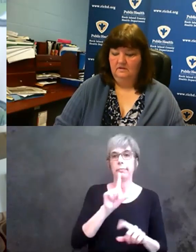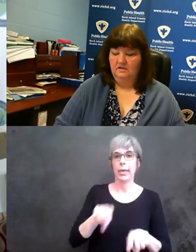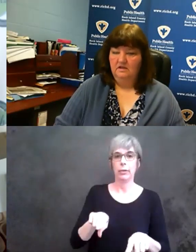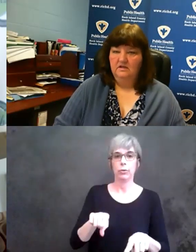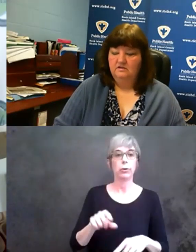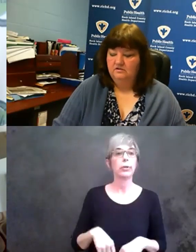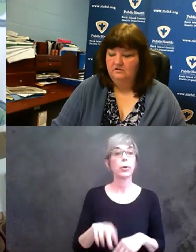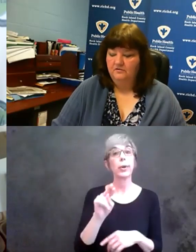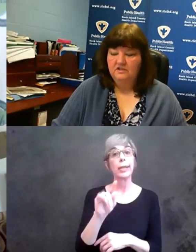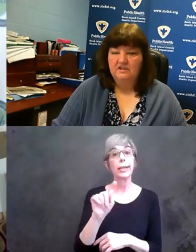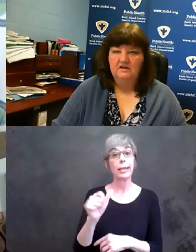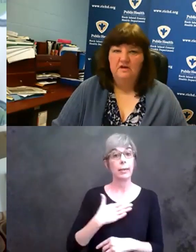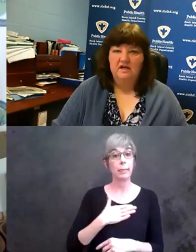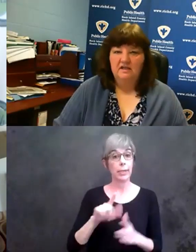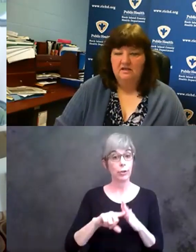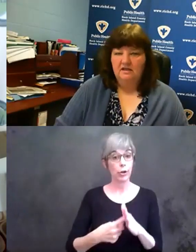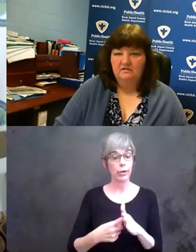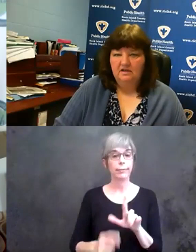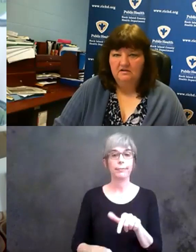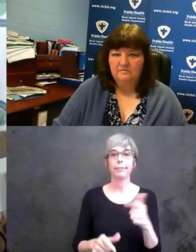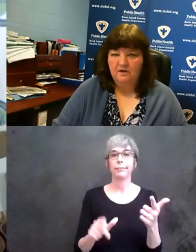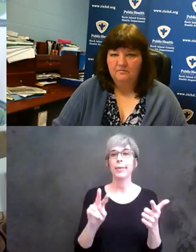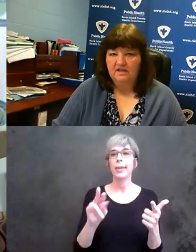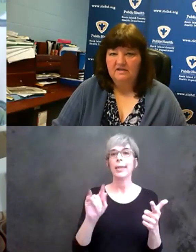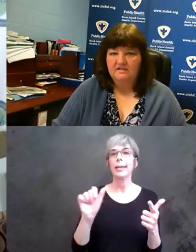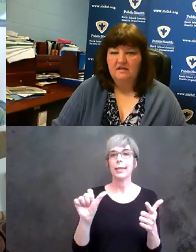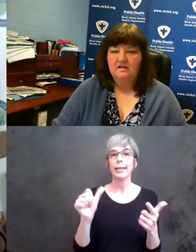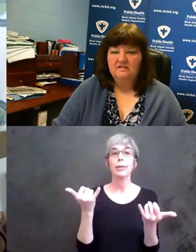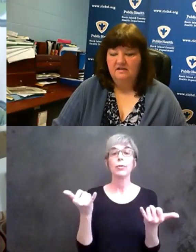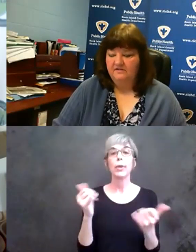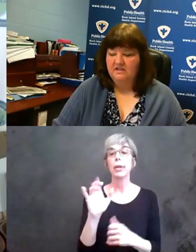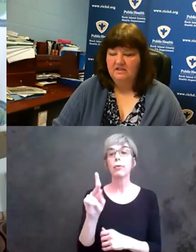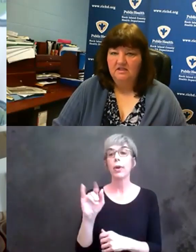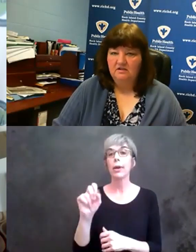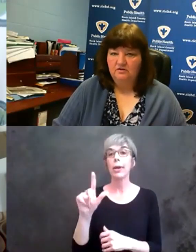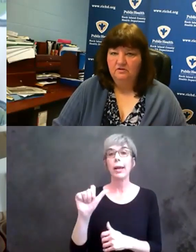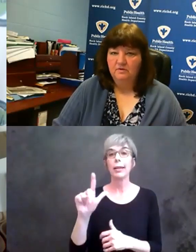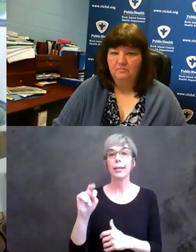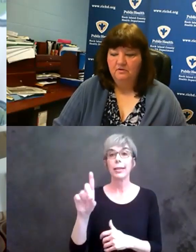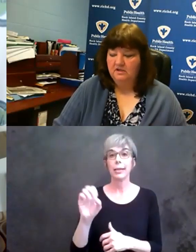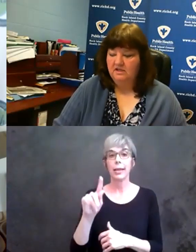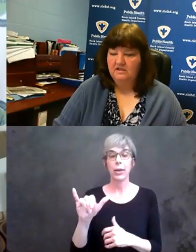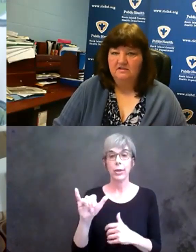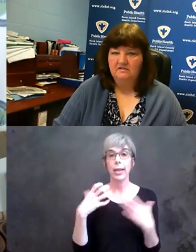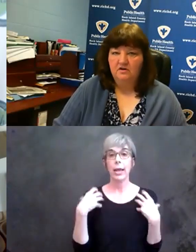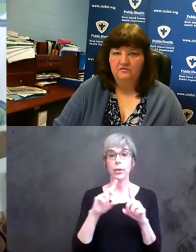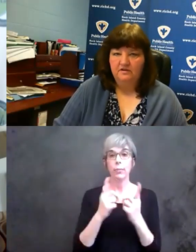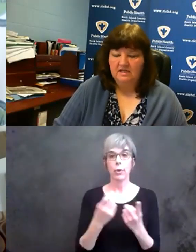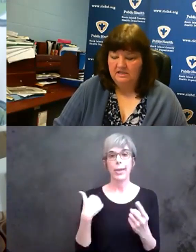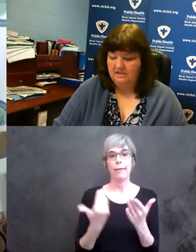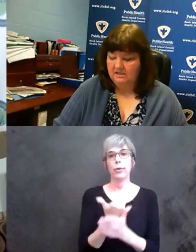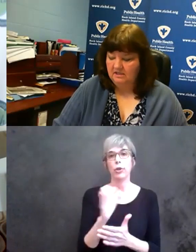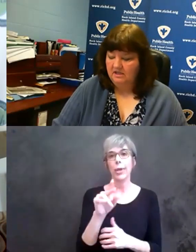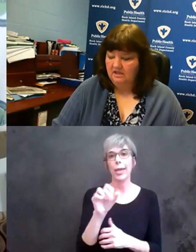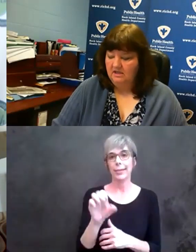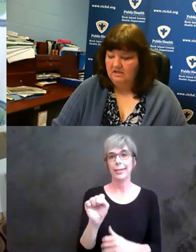County's numbers, please. So for today, Rock Island County Health Department has 17 newly reported